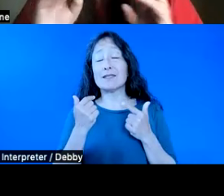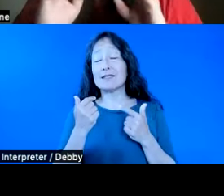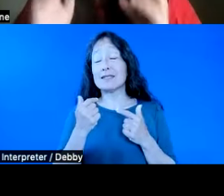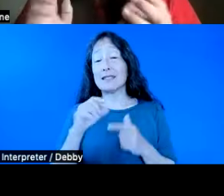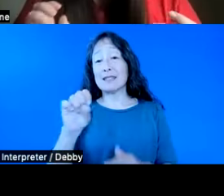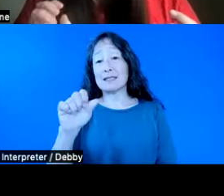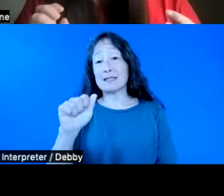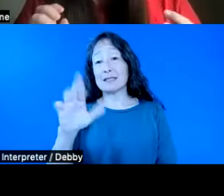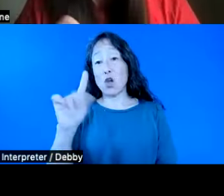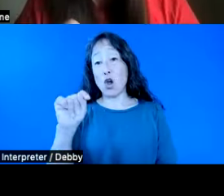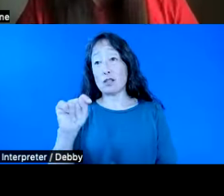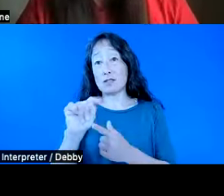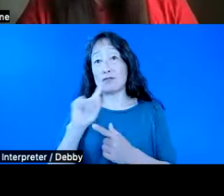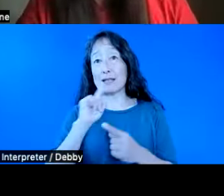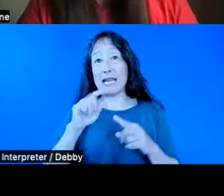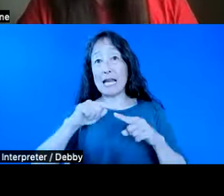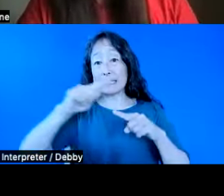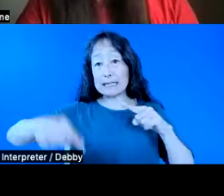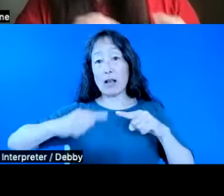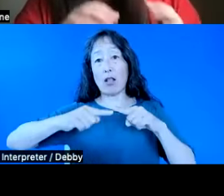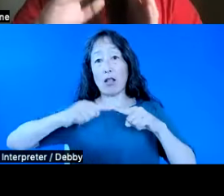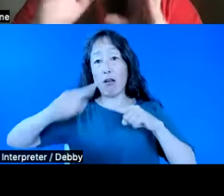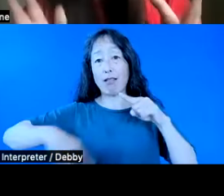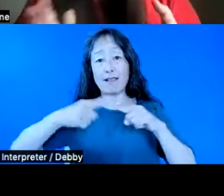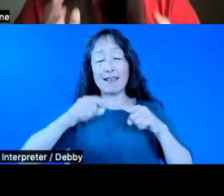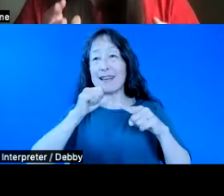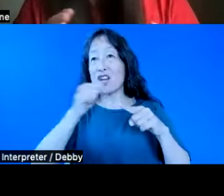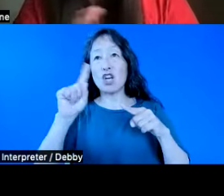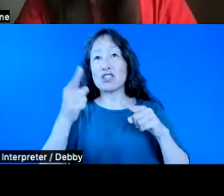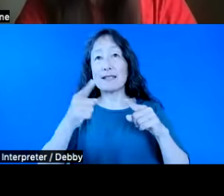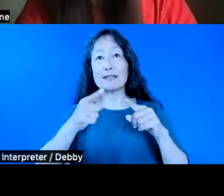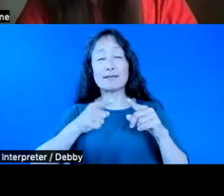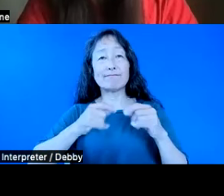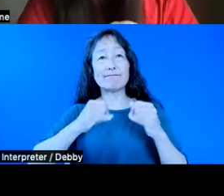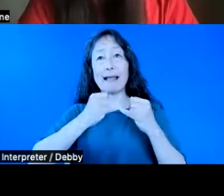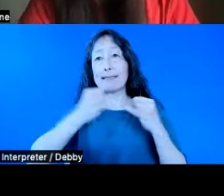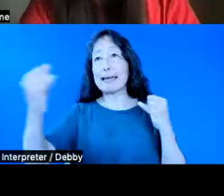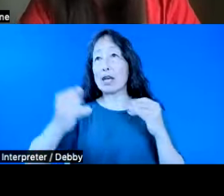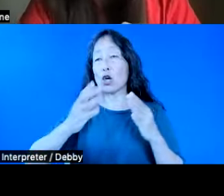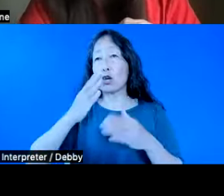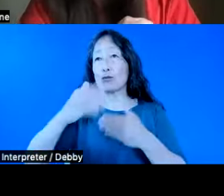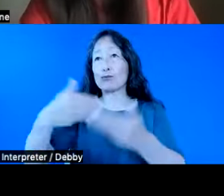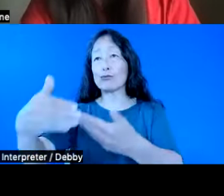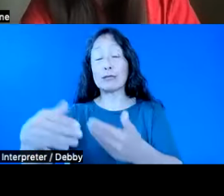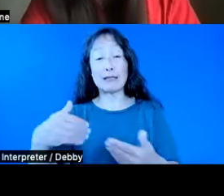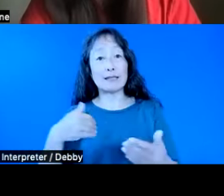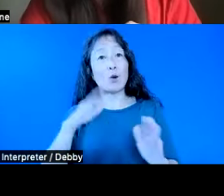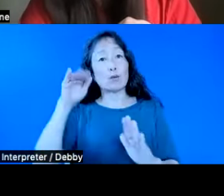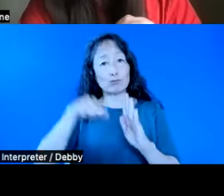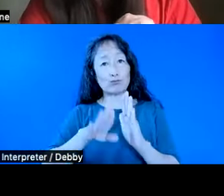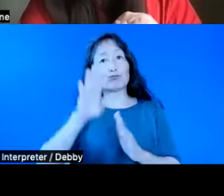cyclical. They're not linear. And so there's ebbs and flows, even like with a group